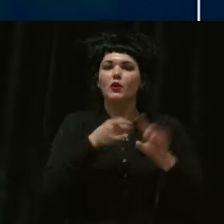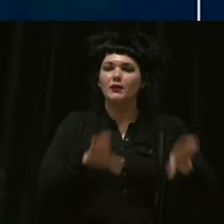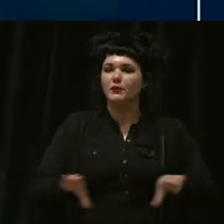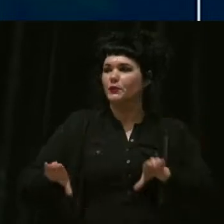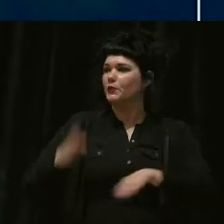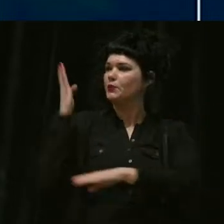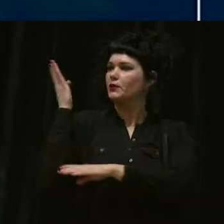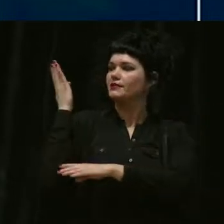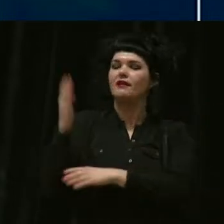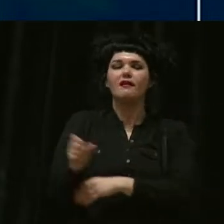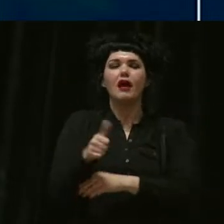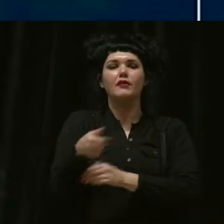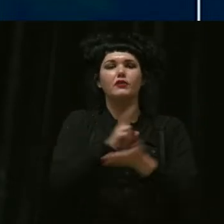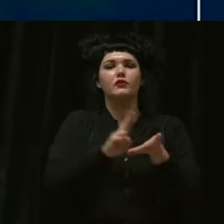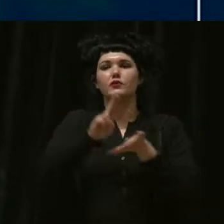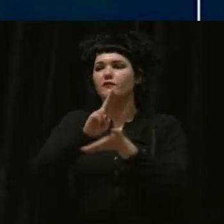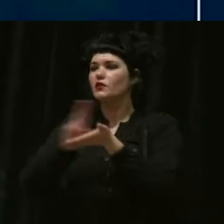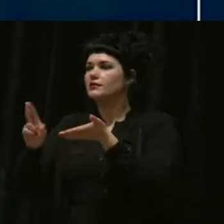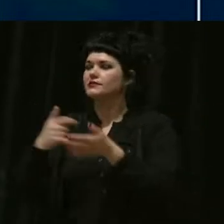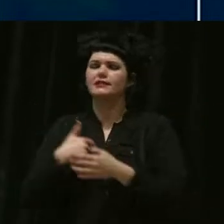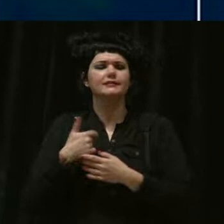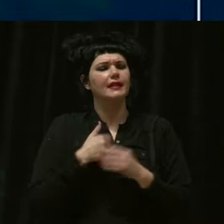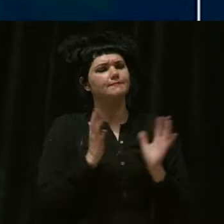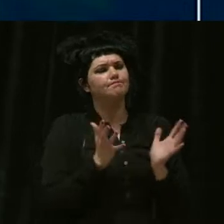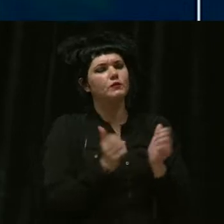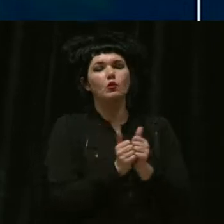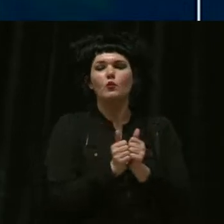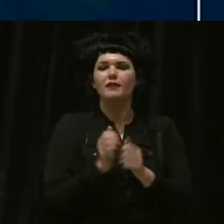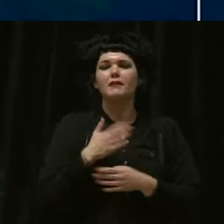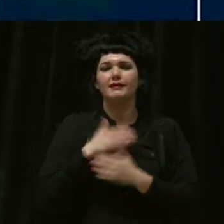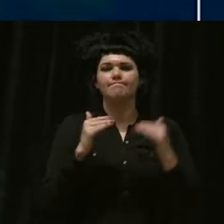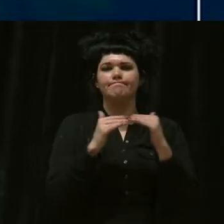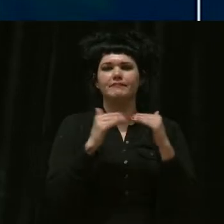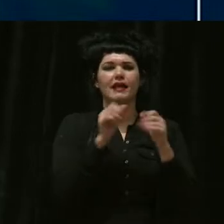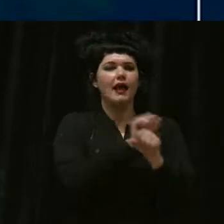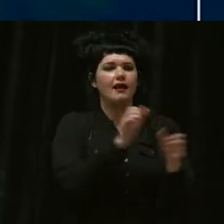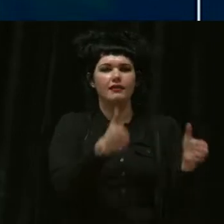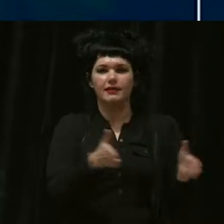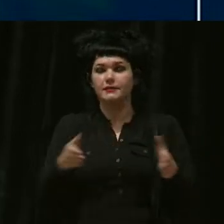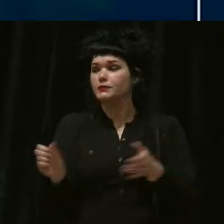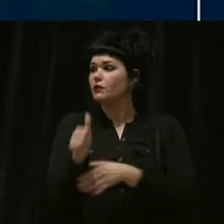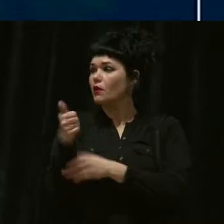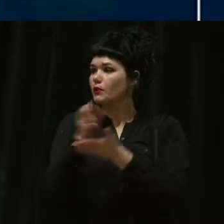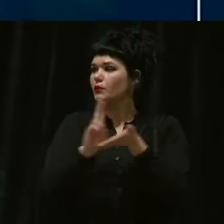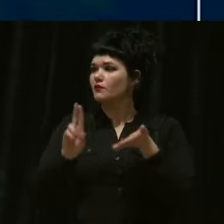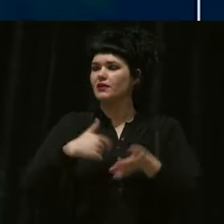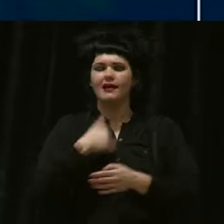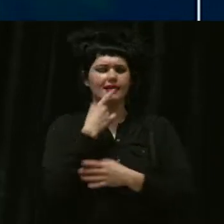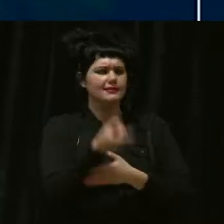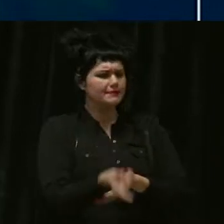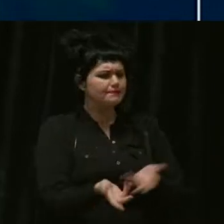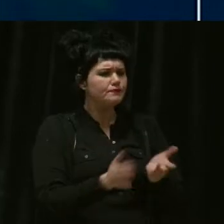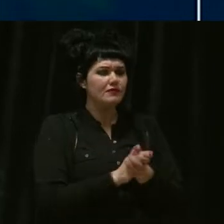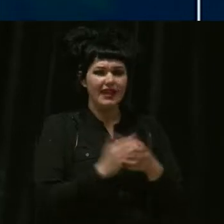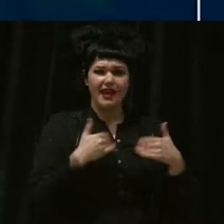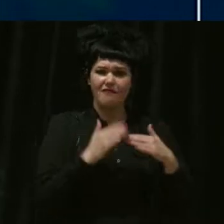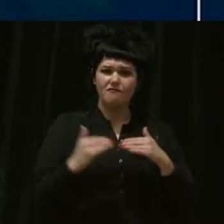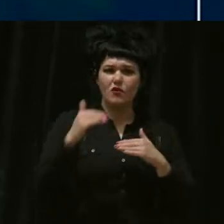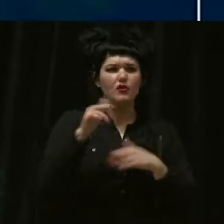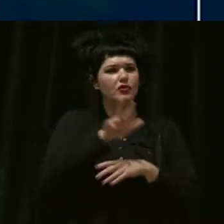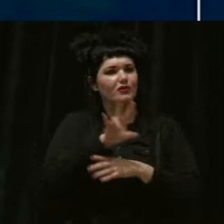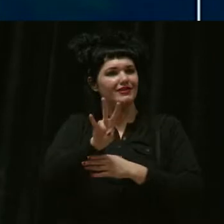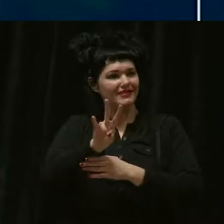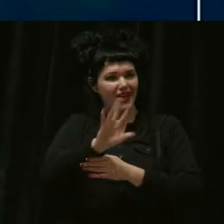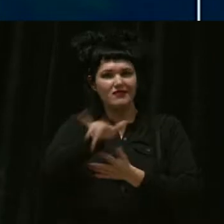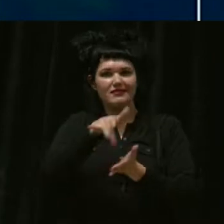presentations at other universities and I talk to my colleagues at other universities, and I tell them that there are more than 37